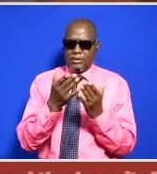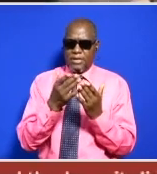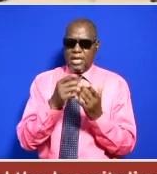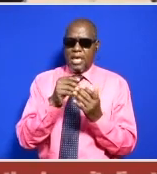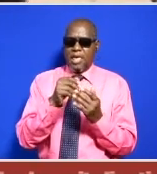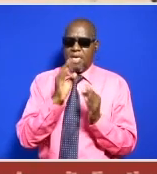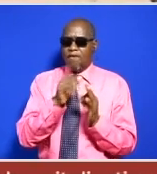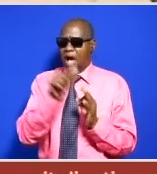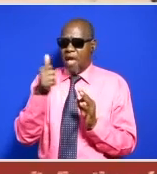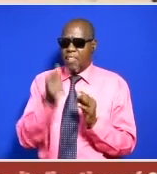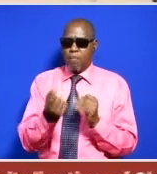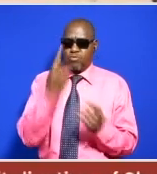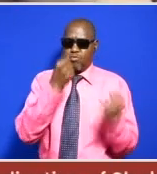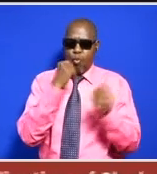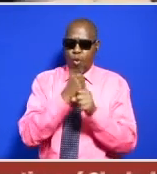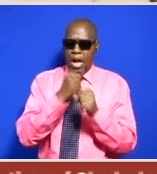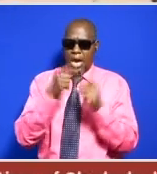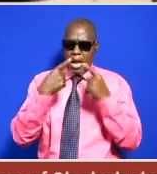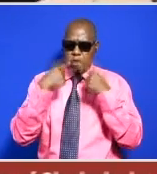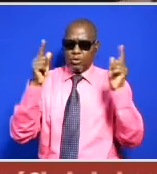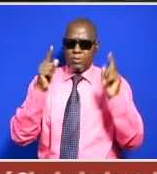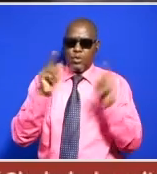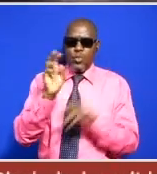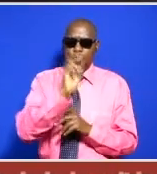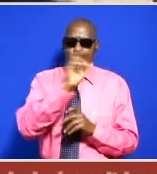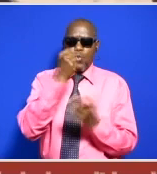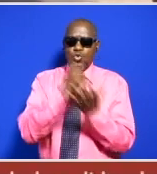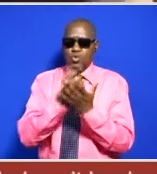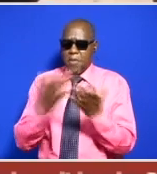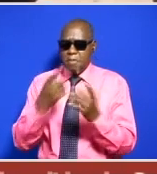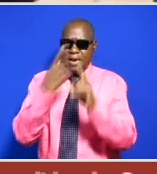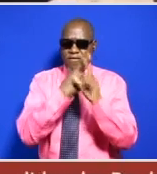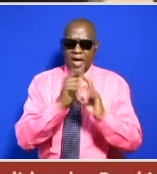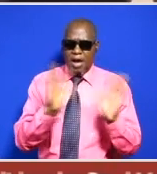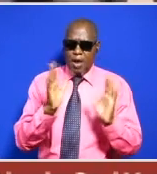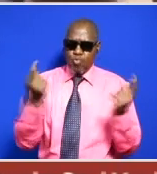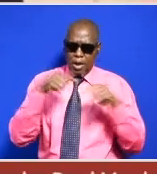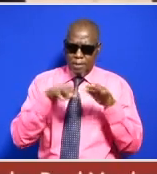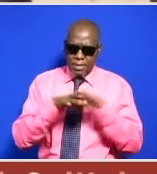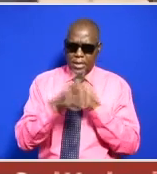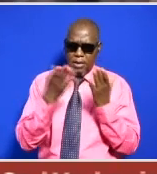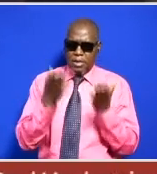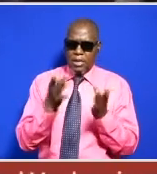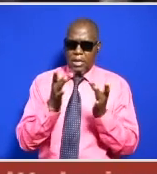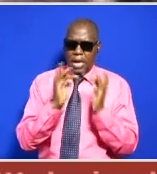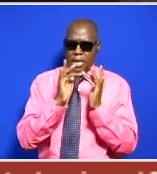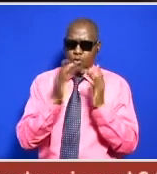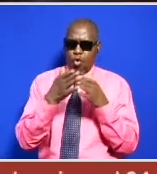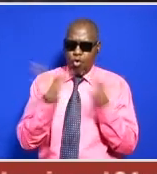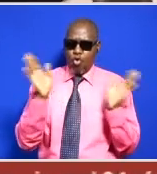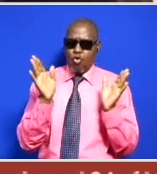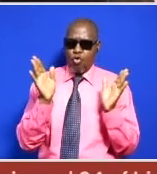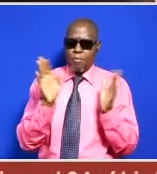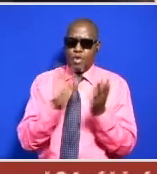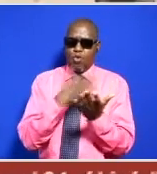kazi zimetangazwa, haufai kwenda ati kutafuta gazeti au nini, unakuja hapa, you attest, you apply, and you